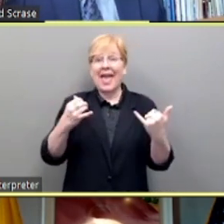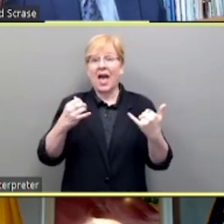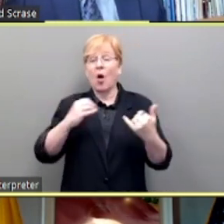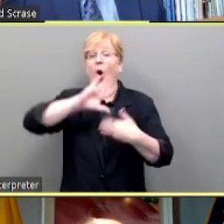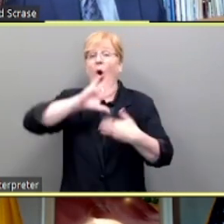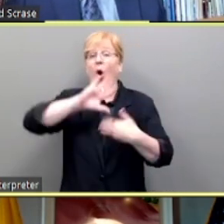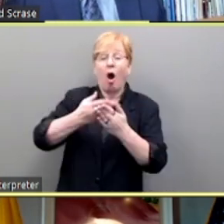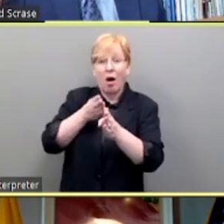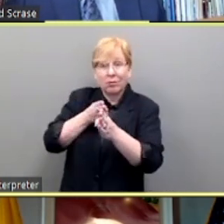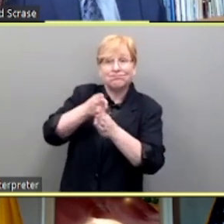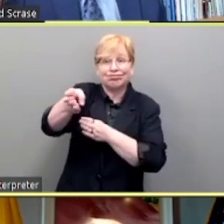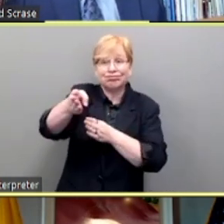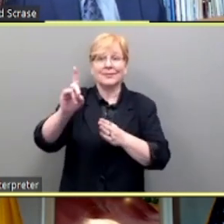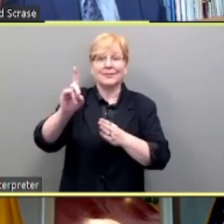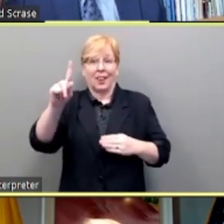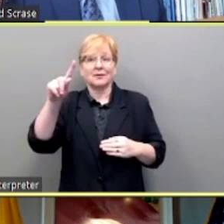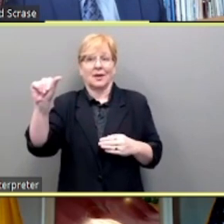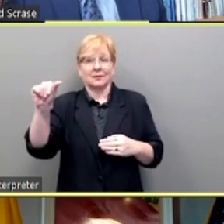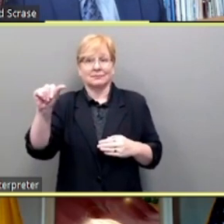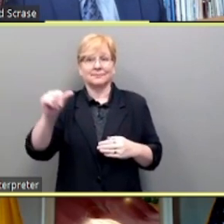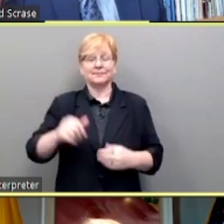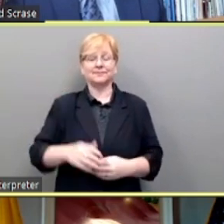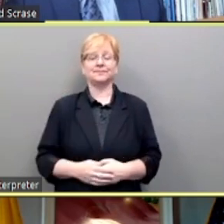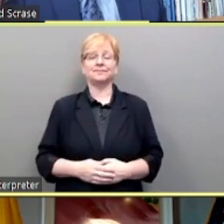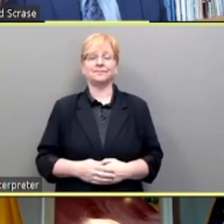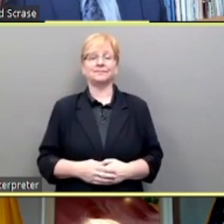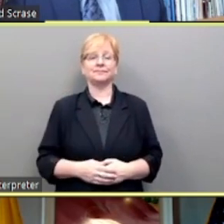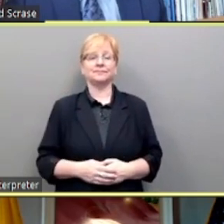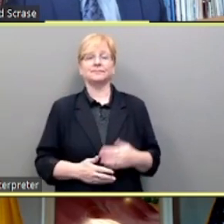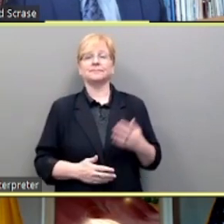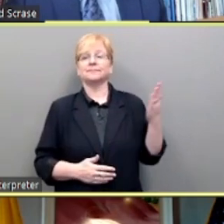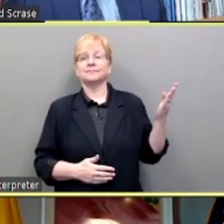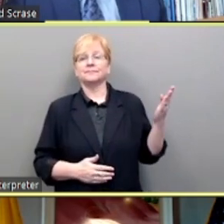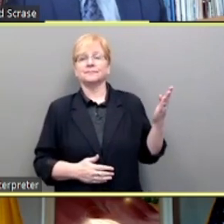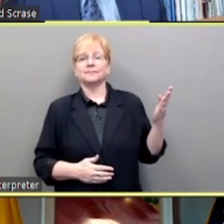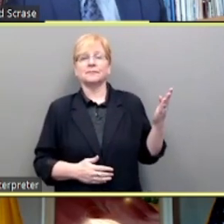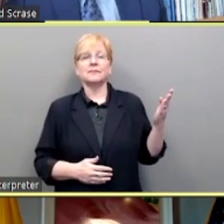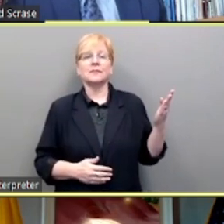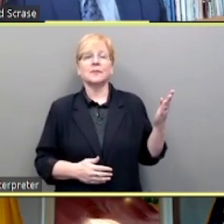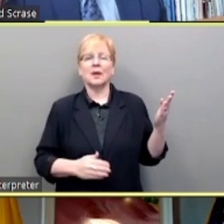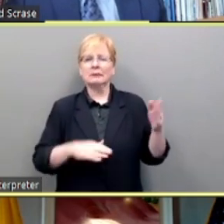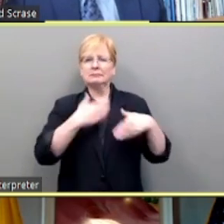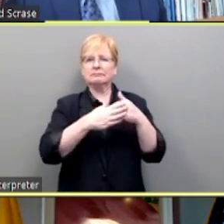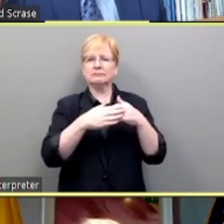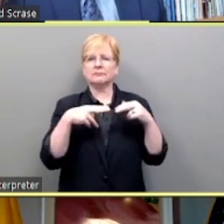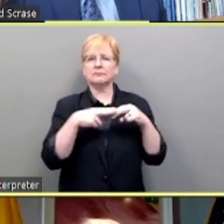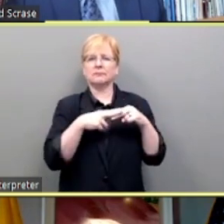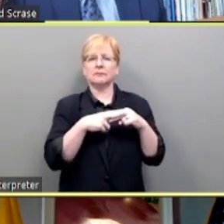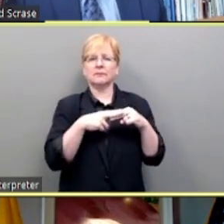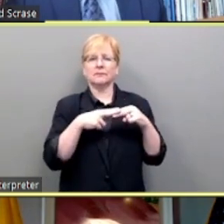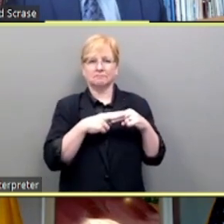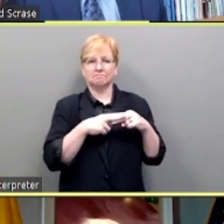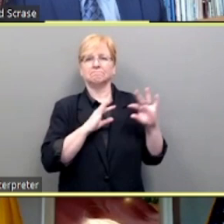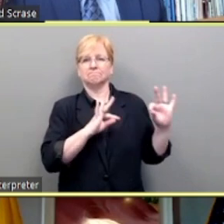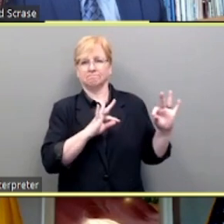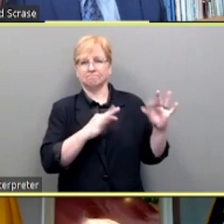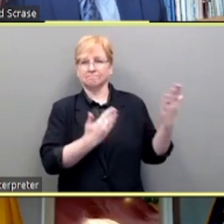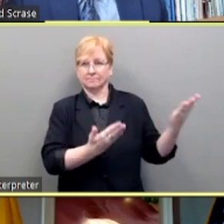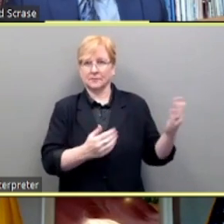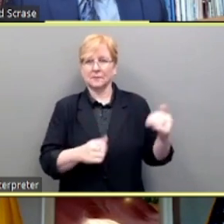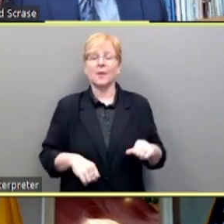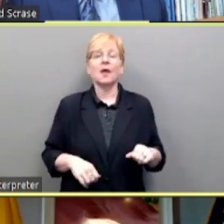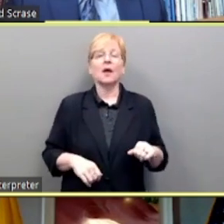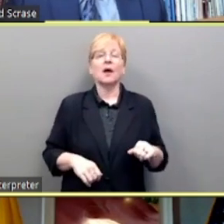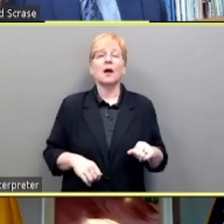course, is being vaccinated. On the next slide, other facts include the fact, next slide, please, that it's